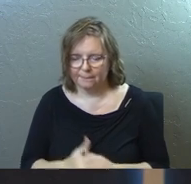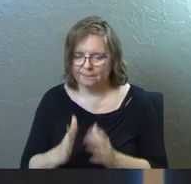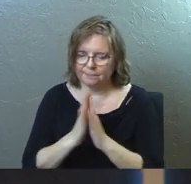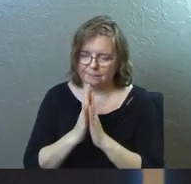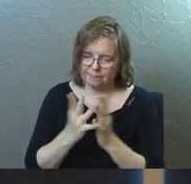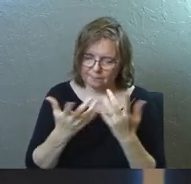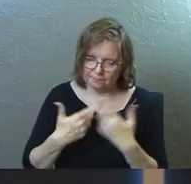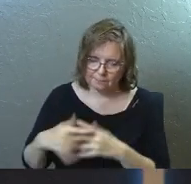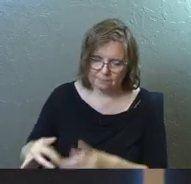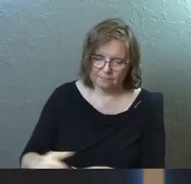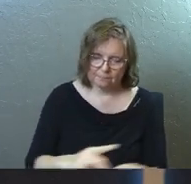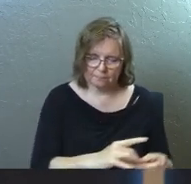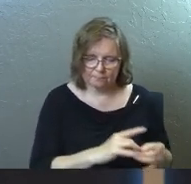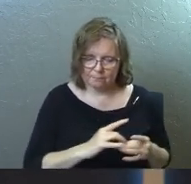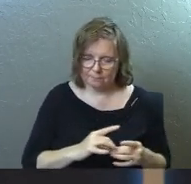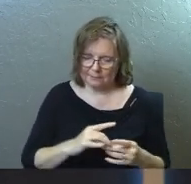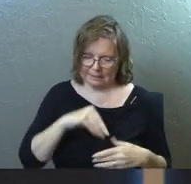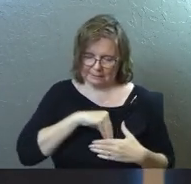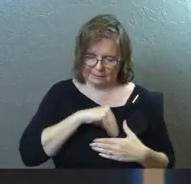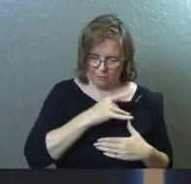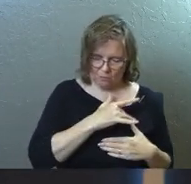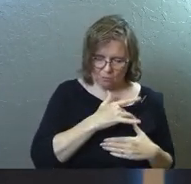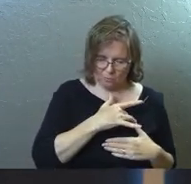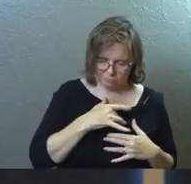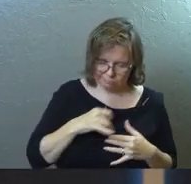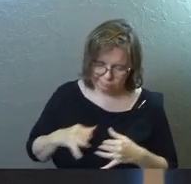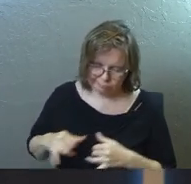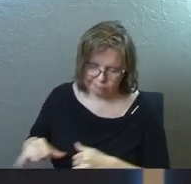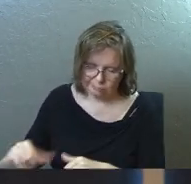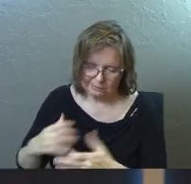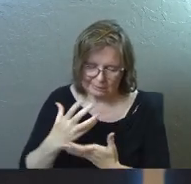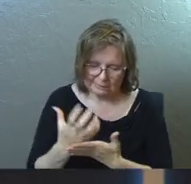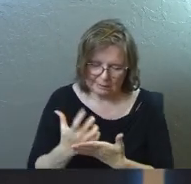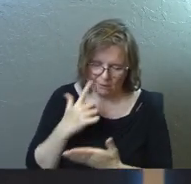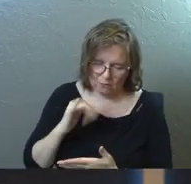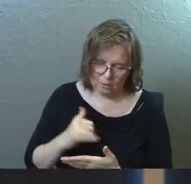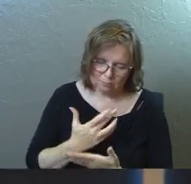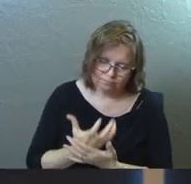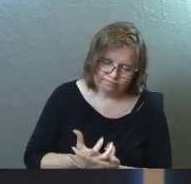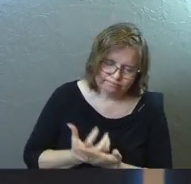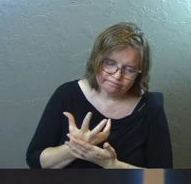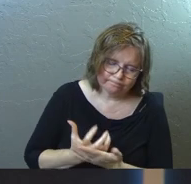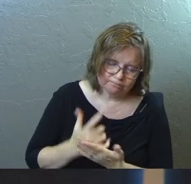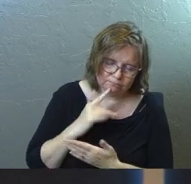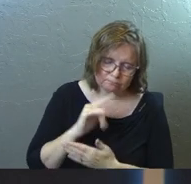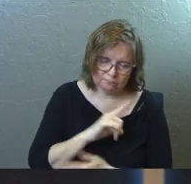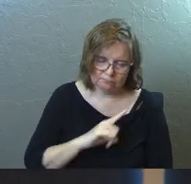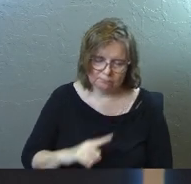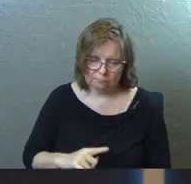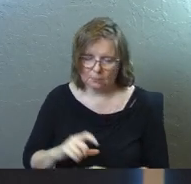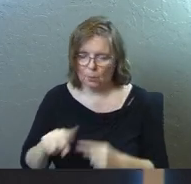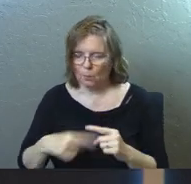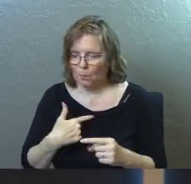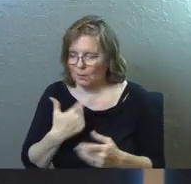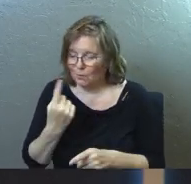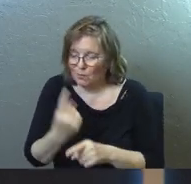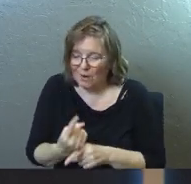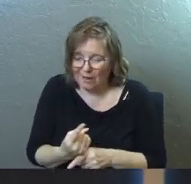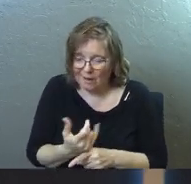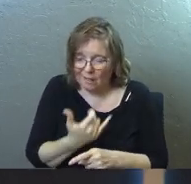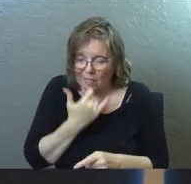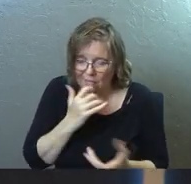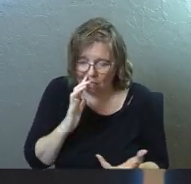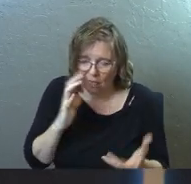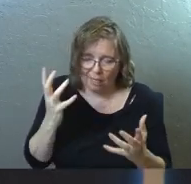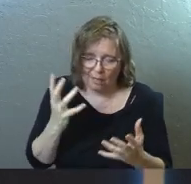So God, I pray for unity in every single heart. God, I pray for unity, a desire for it, God, a longing for it, Lord. Even when we don't get it right, God,